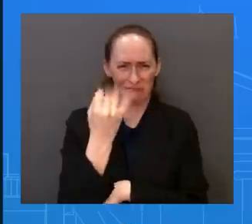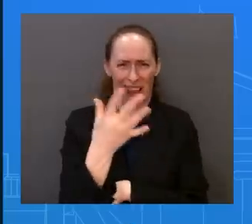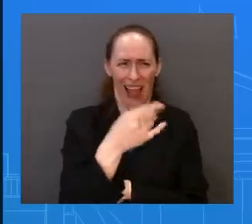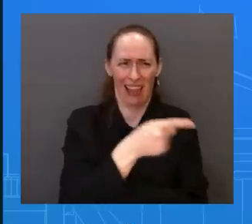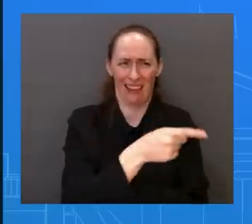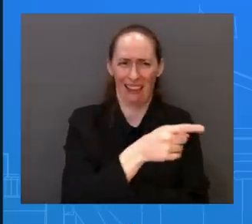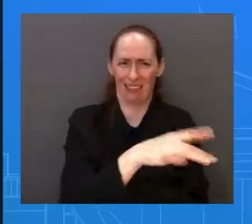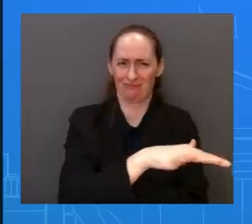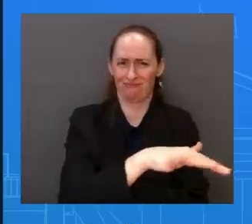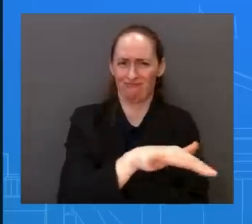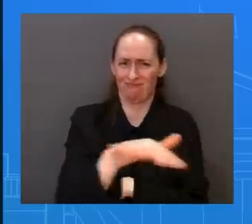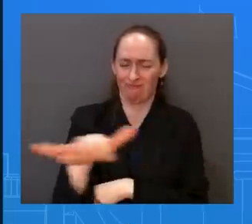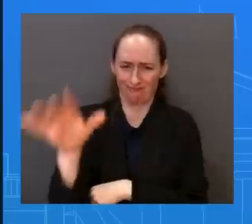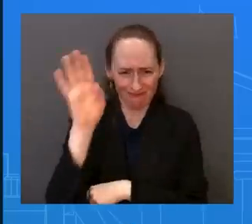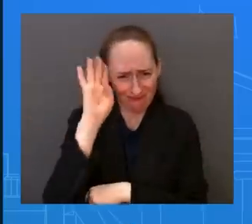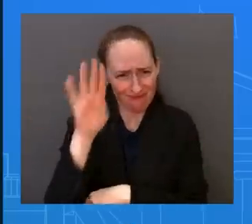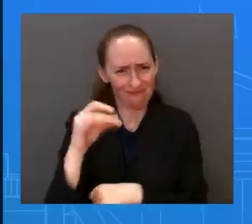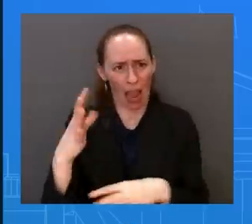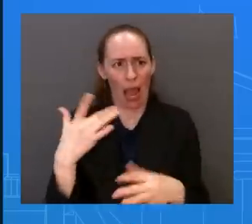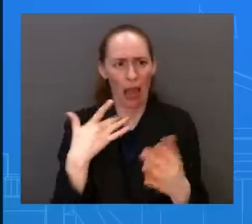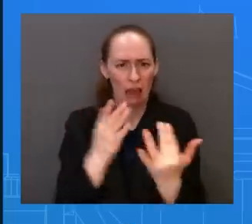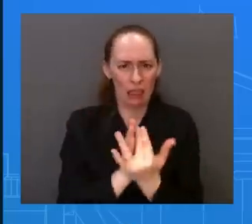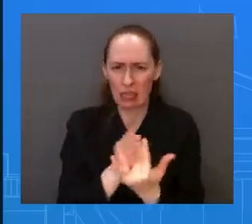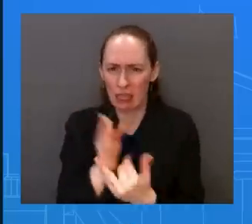with a pandemic and